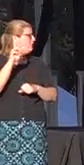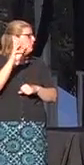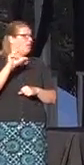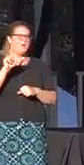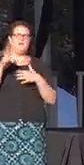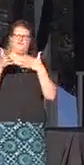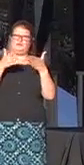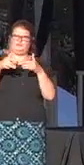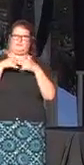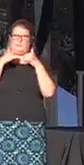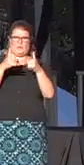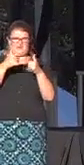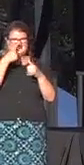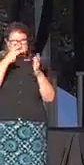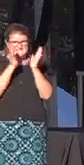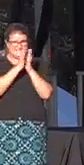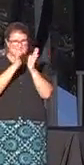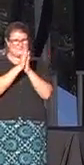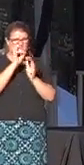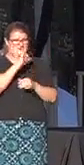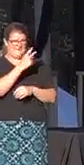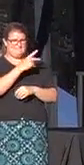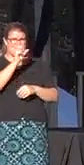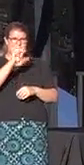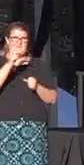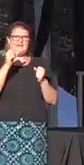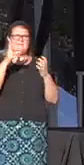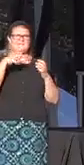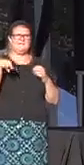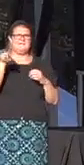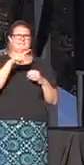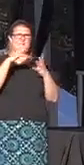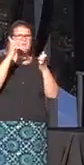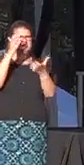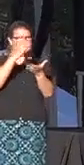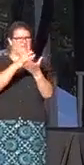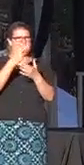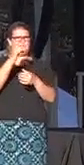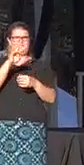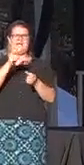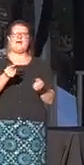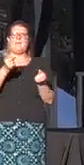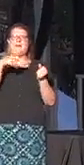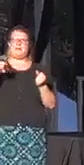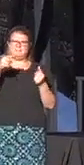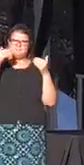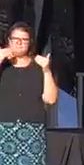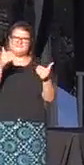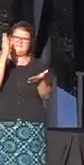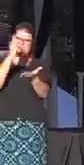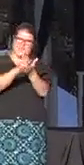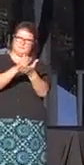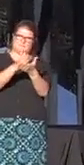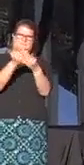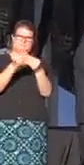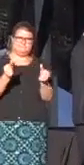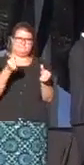winner. Everybody, can we clap our hands for that? How many of us want to end HIV and AIDS? Let's do this!